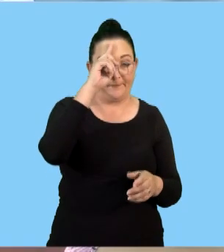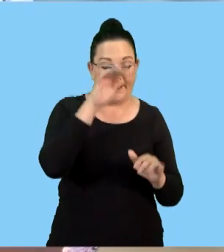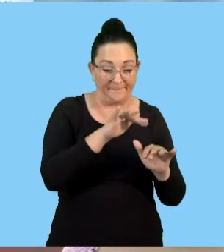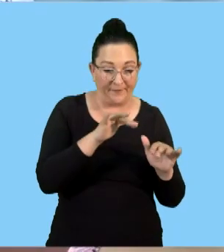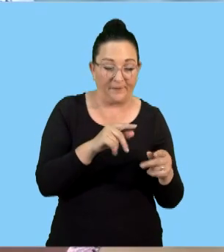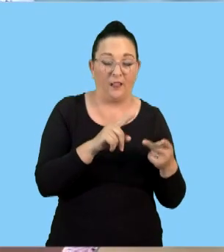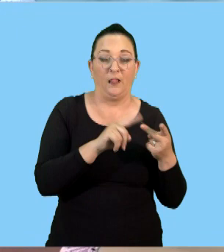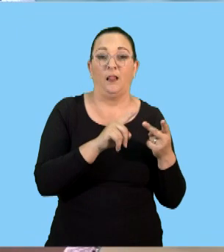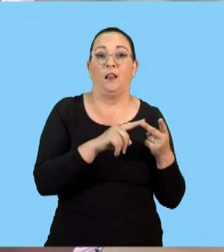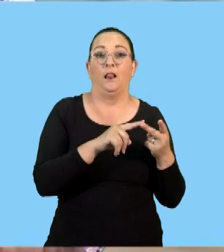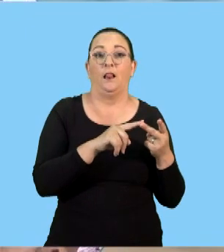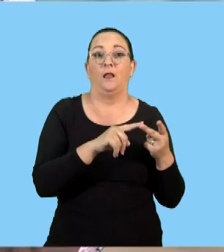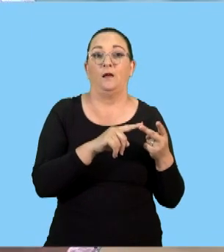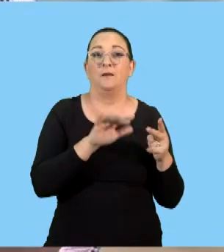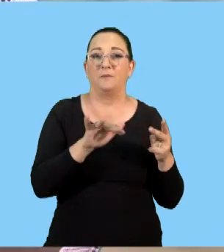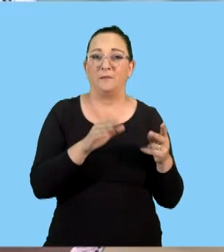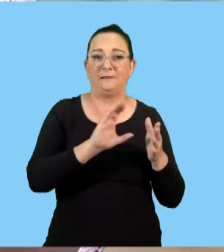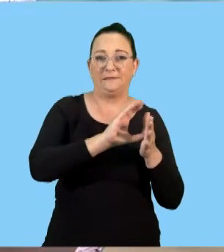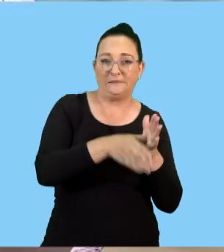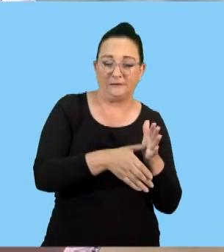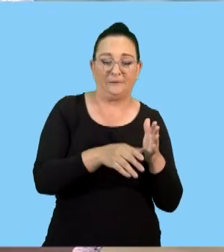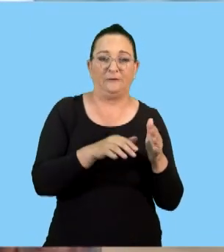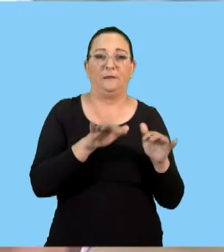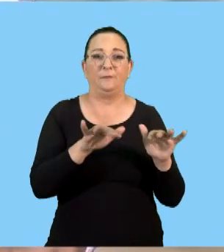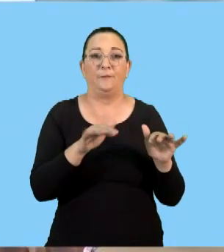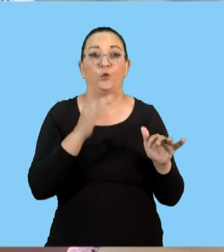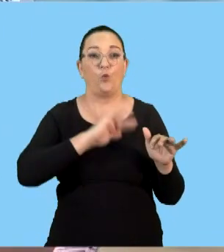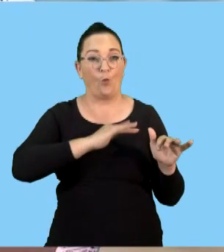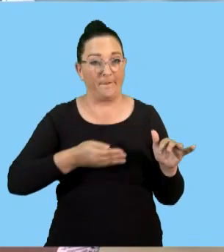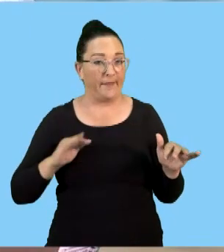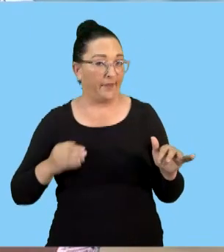people here. We are talking about people with disability. We are talking about women.